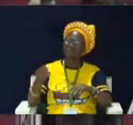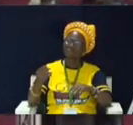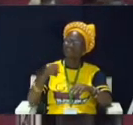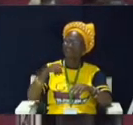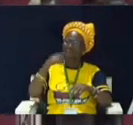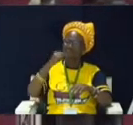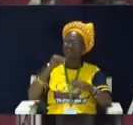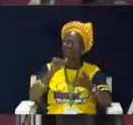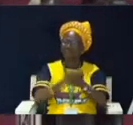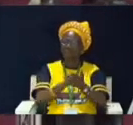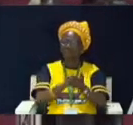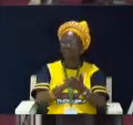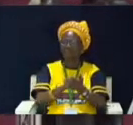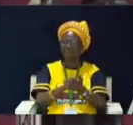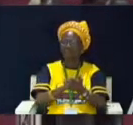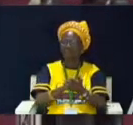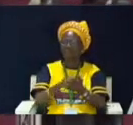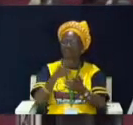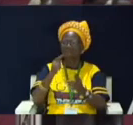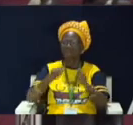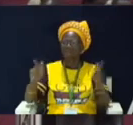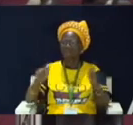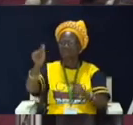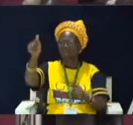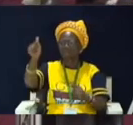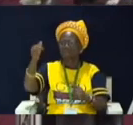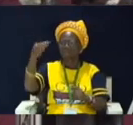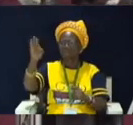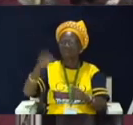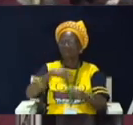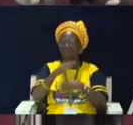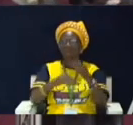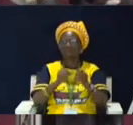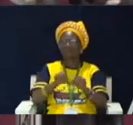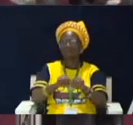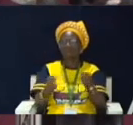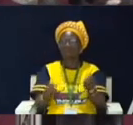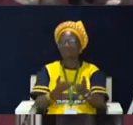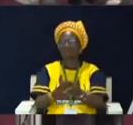said that the greatest of all breakthroughs